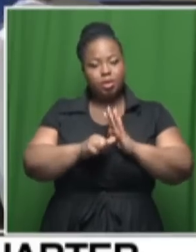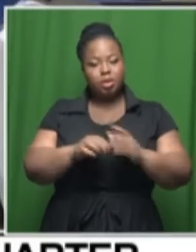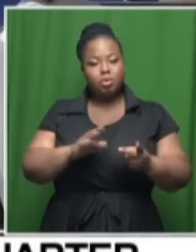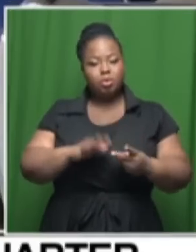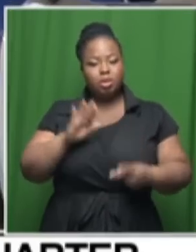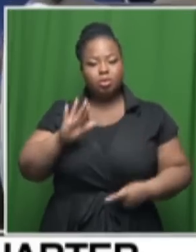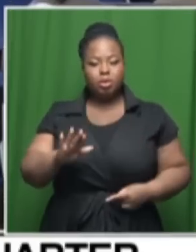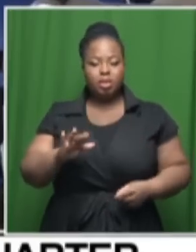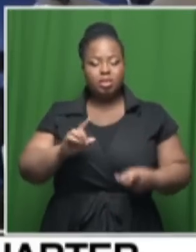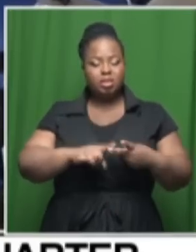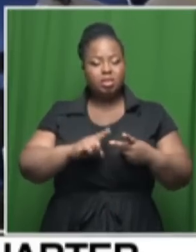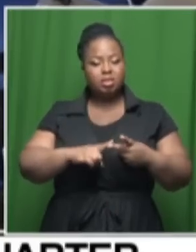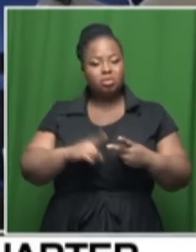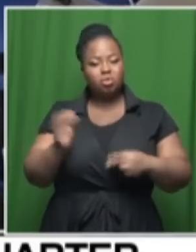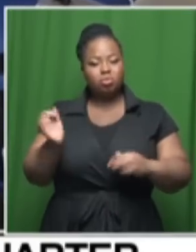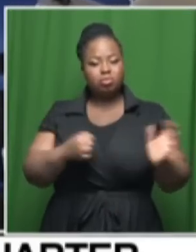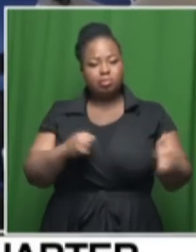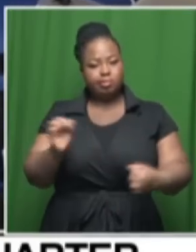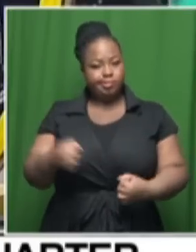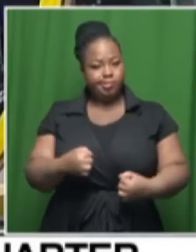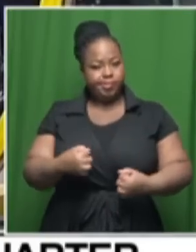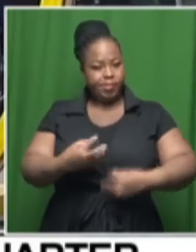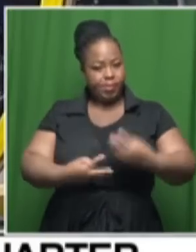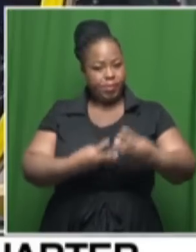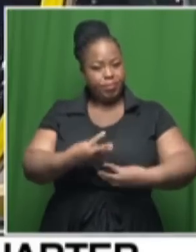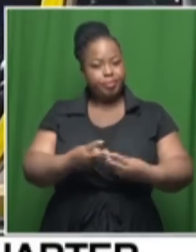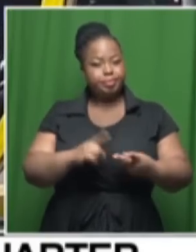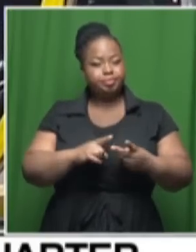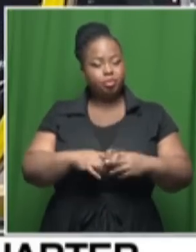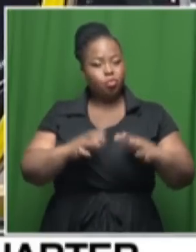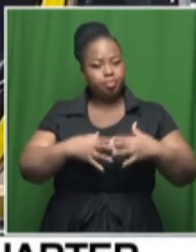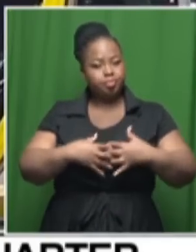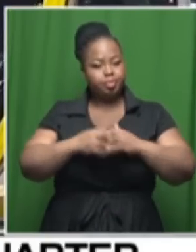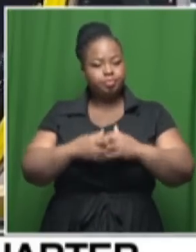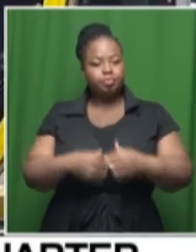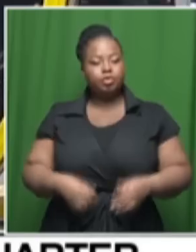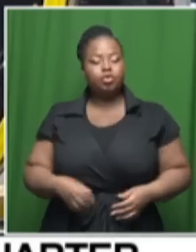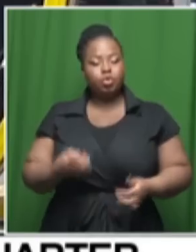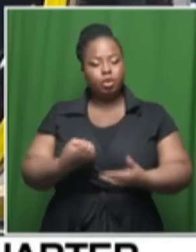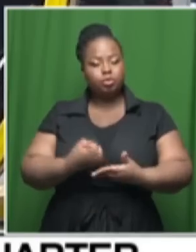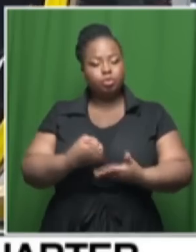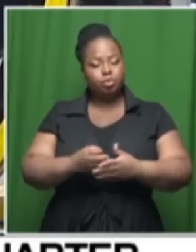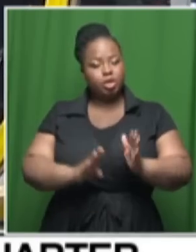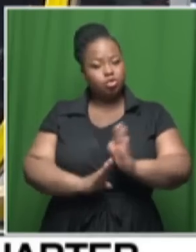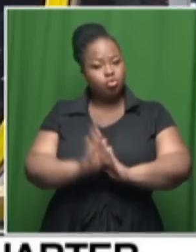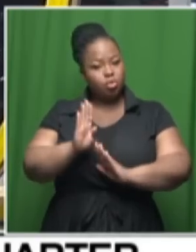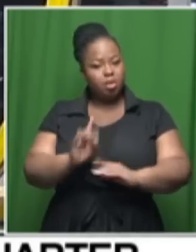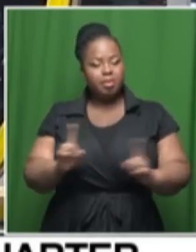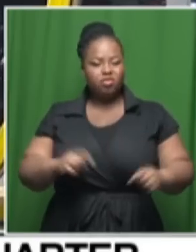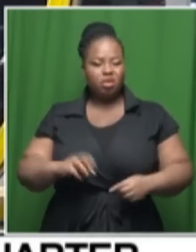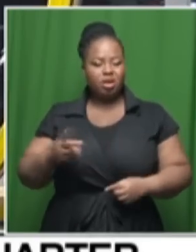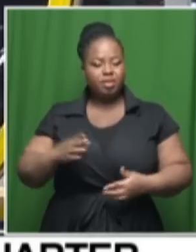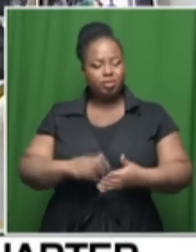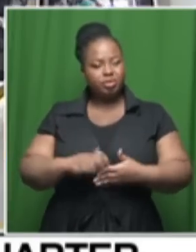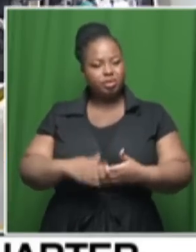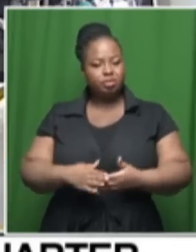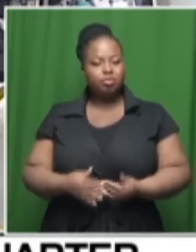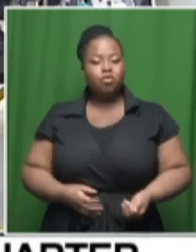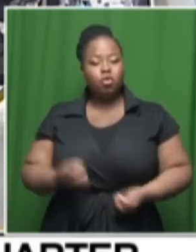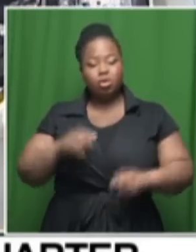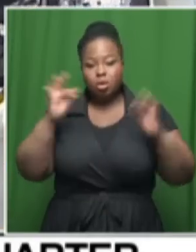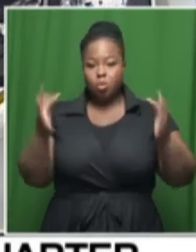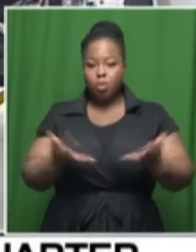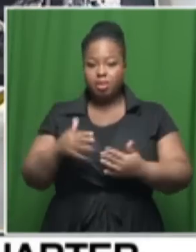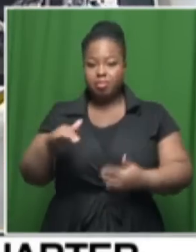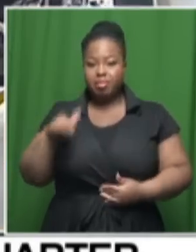wealth creation and employment creation and that sort of stuff. But economic growth numbers are very important for other reasons, for economists and for the World